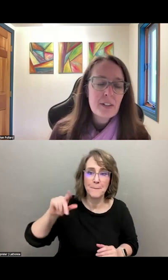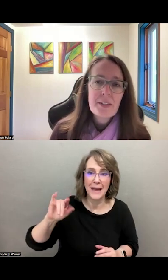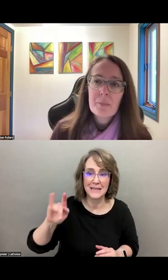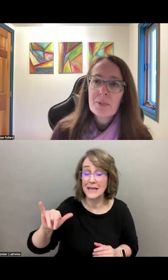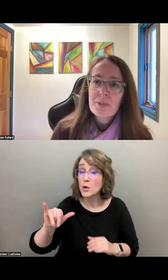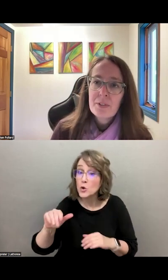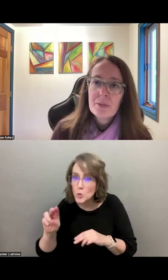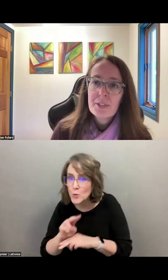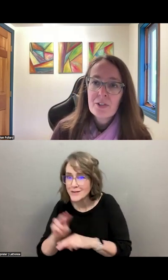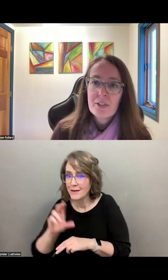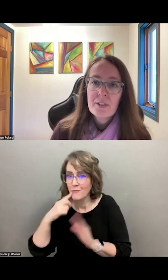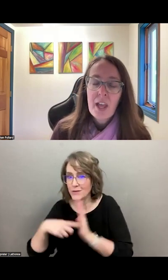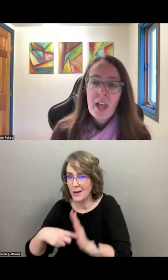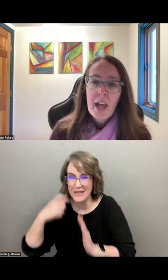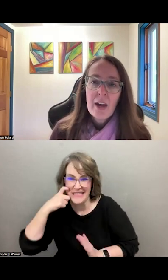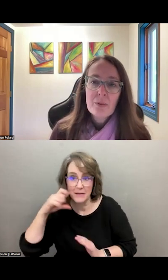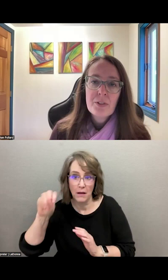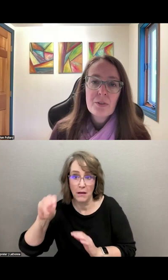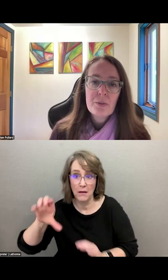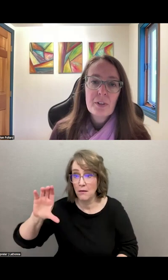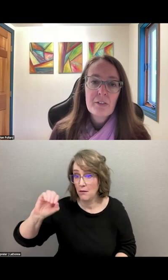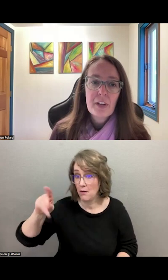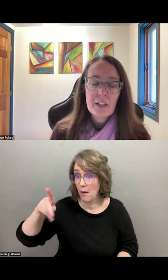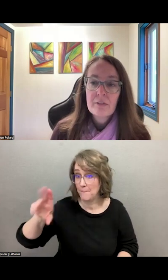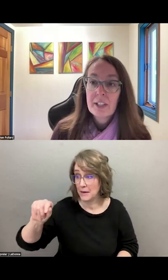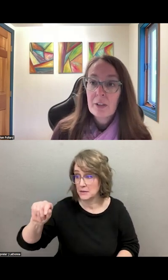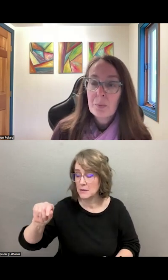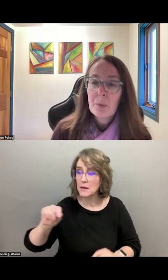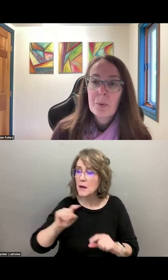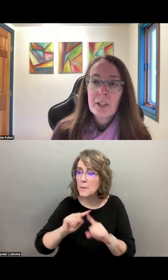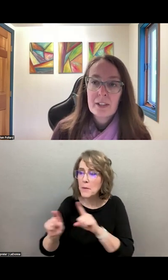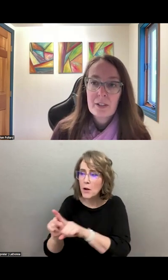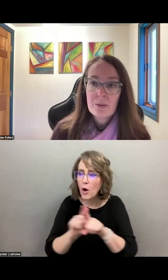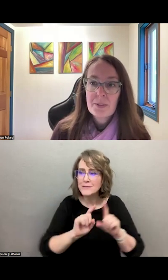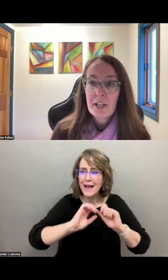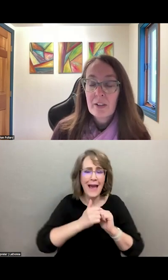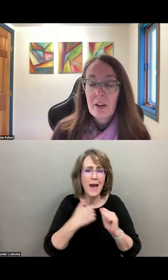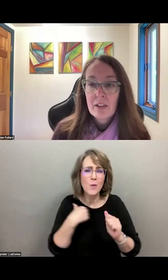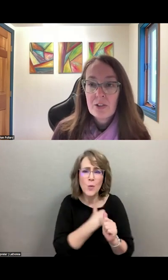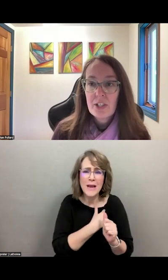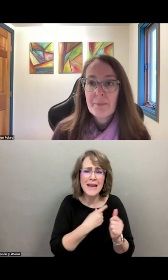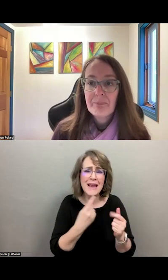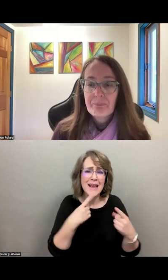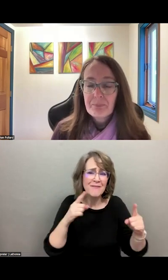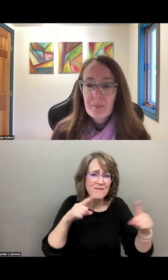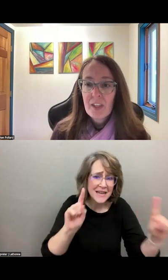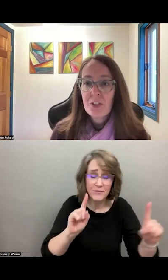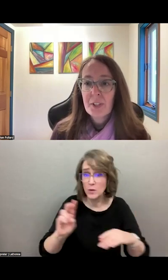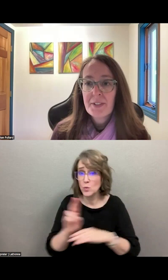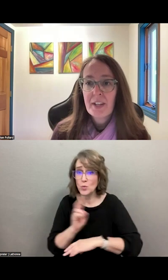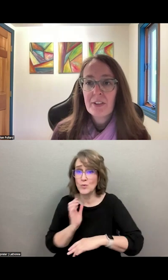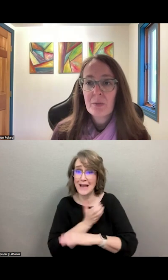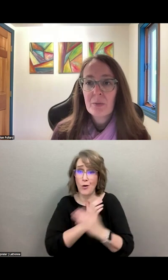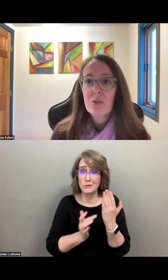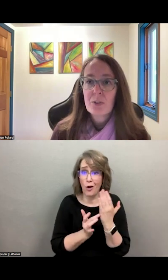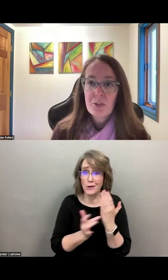other examples too, such as how to effectively and appropriately use technology to